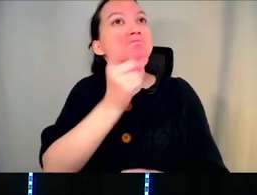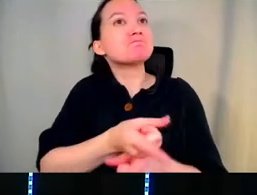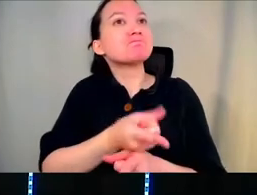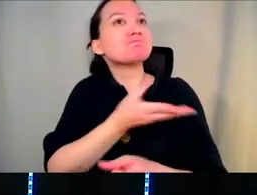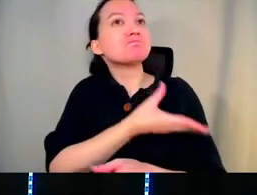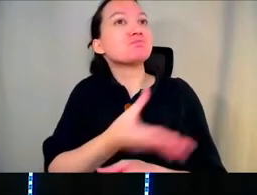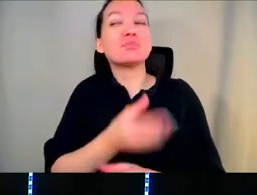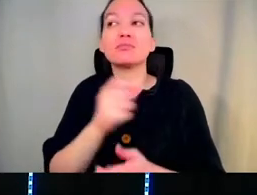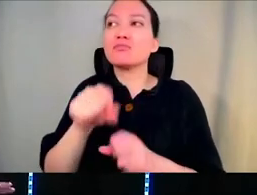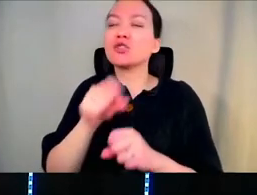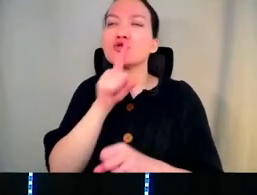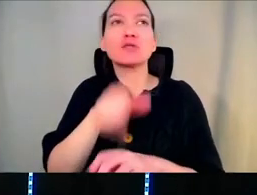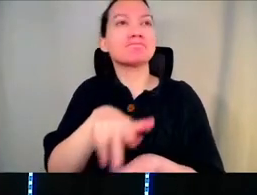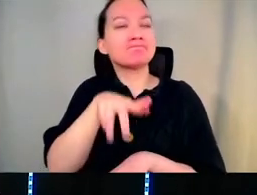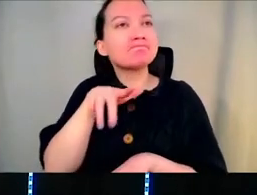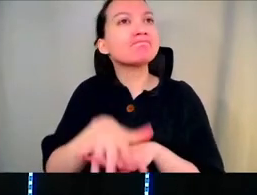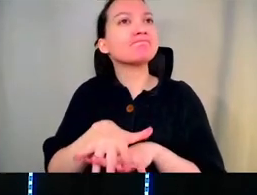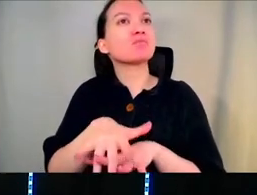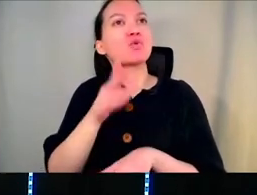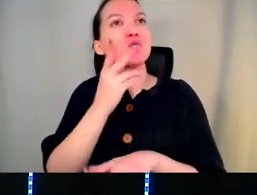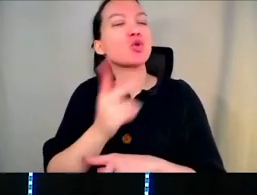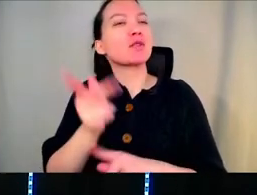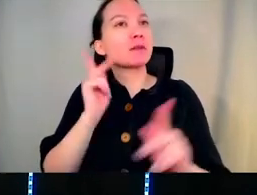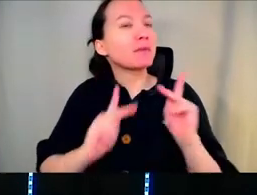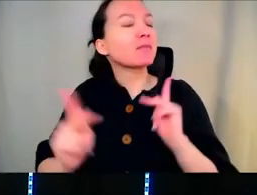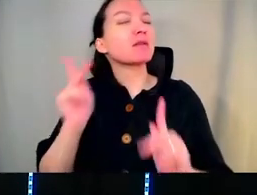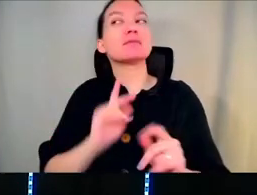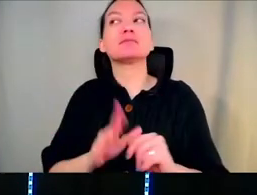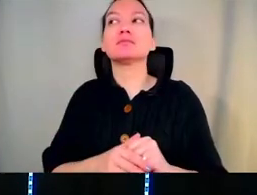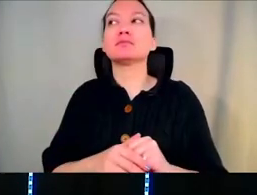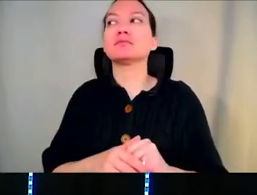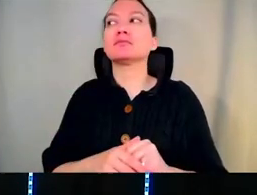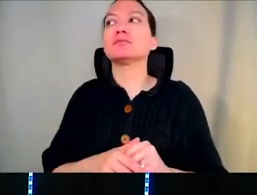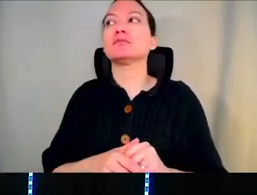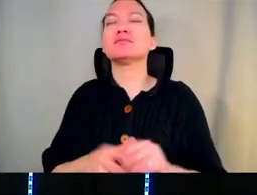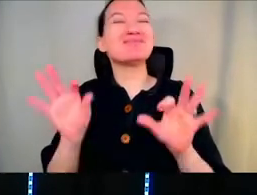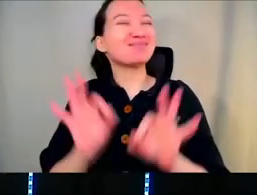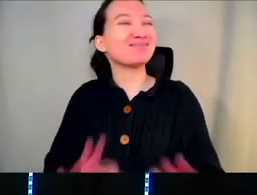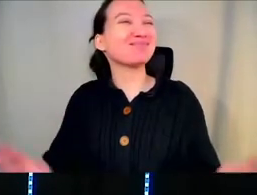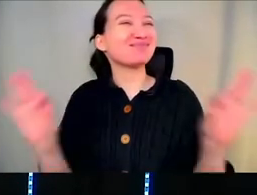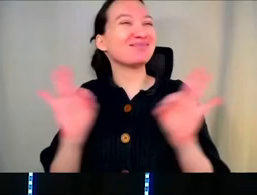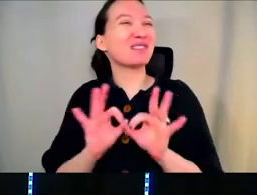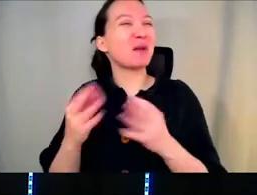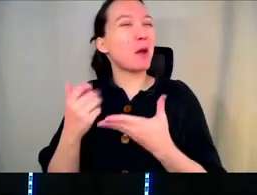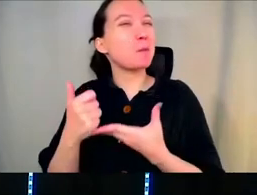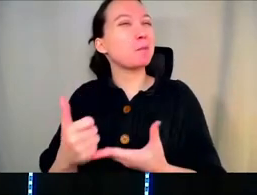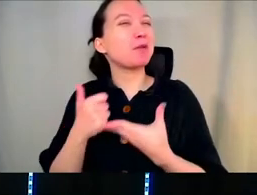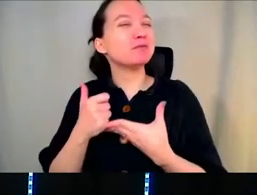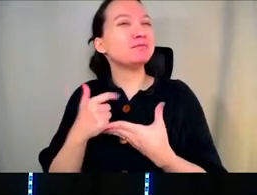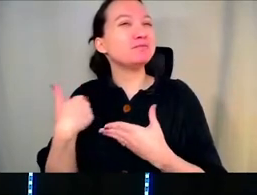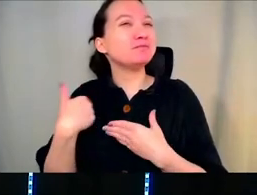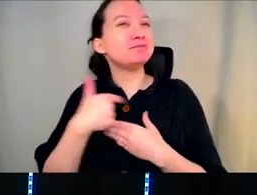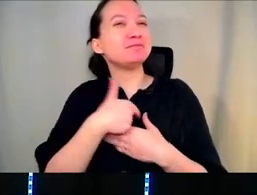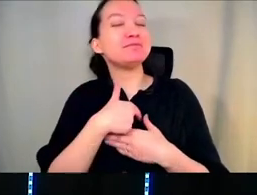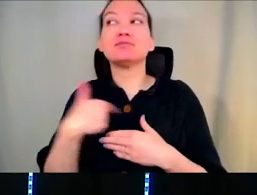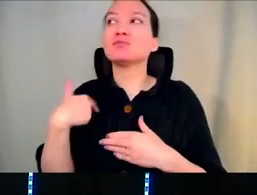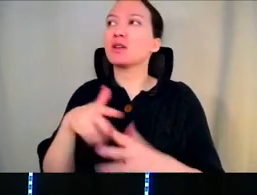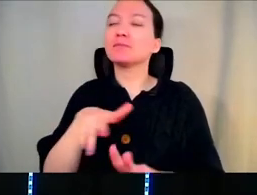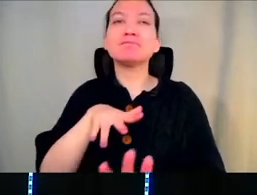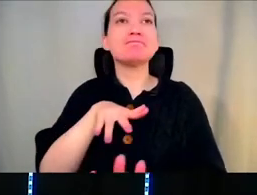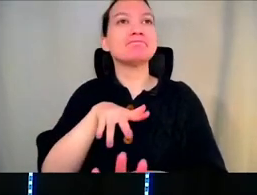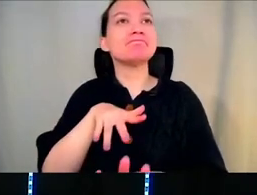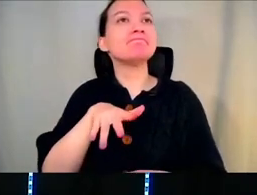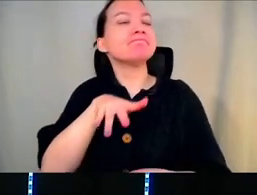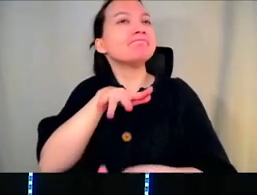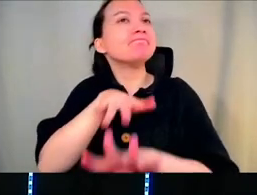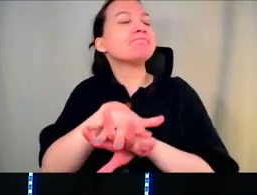make sure we are rooted into good people. It was so important and helpful for us. We plugged into good